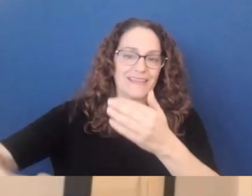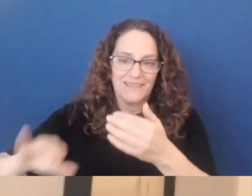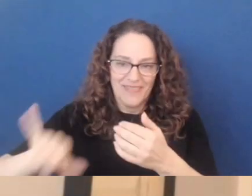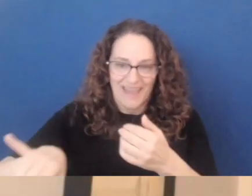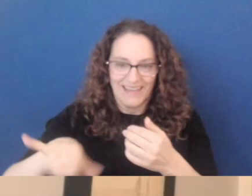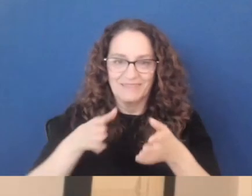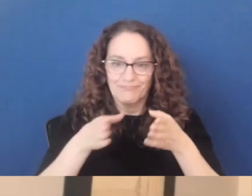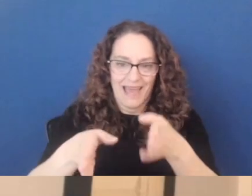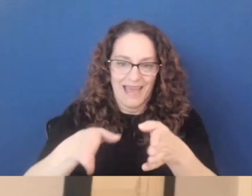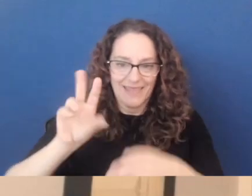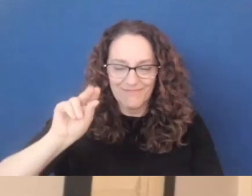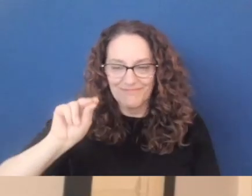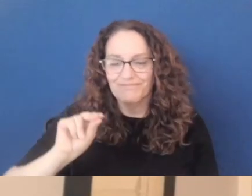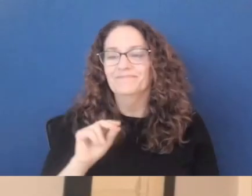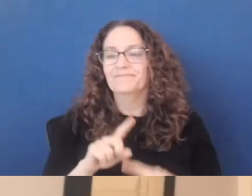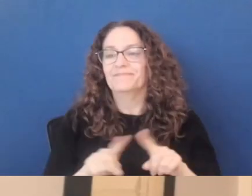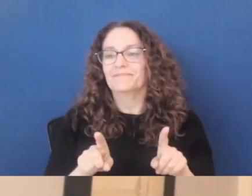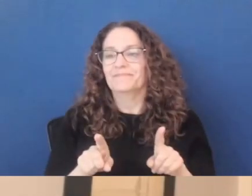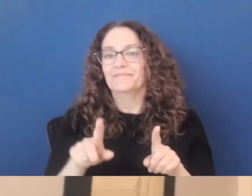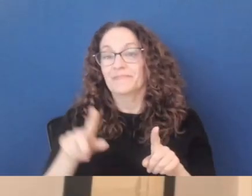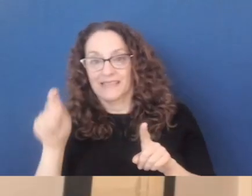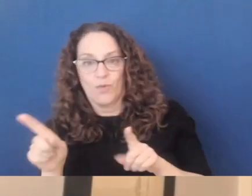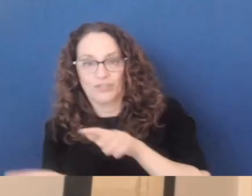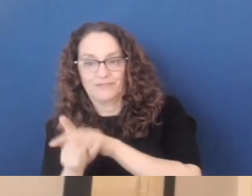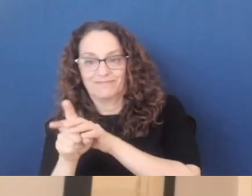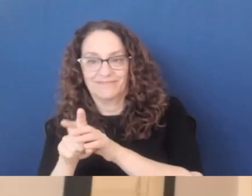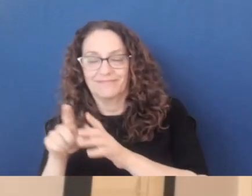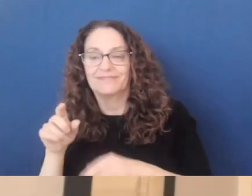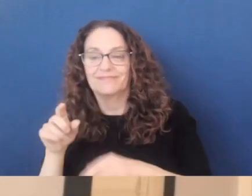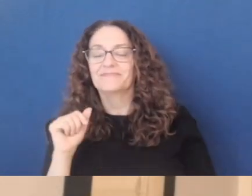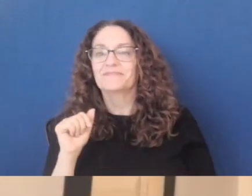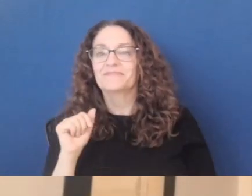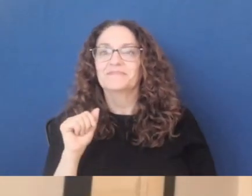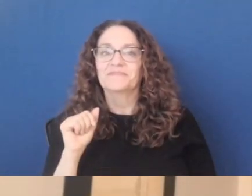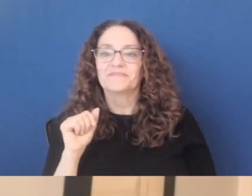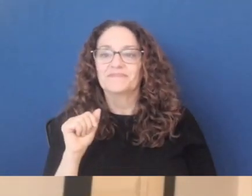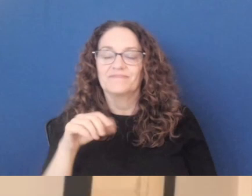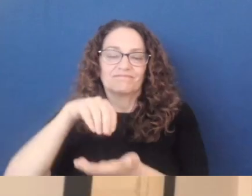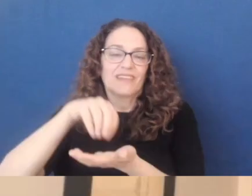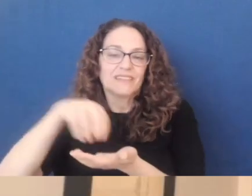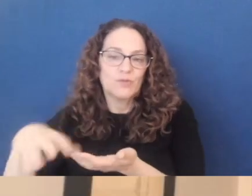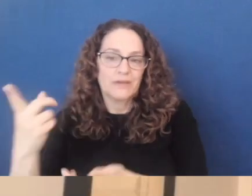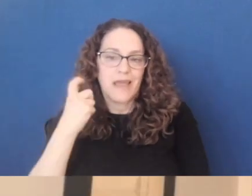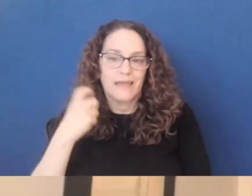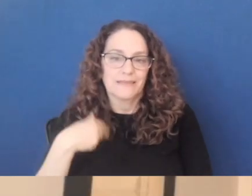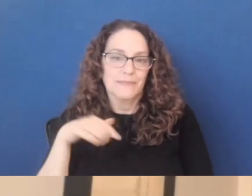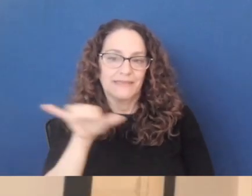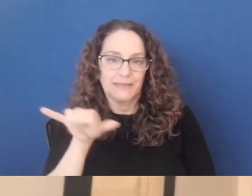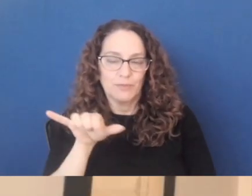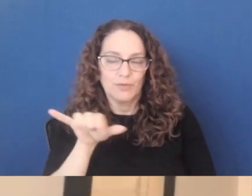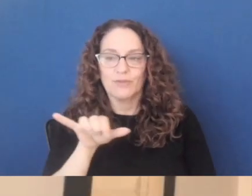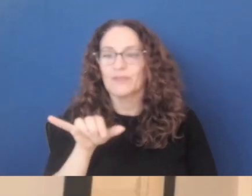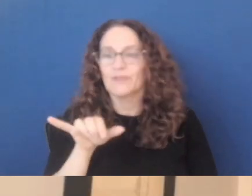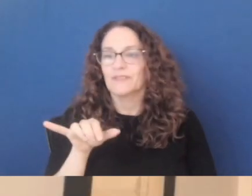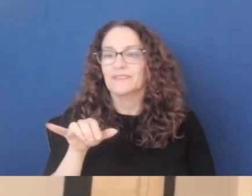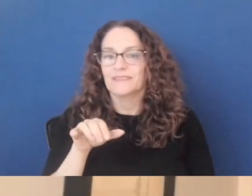But how the question came up when I was speaking to someone else, a student, over this past